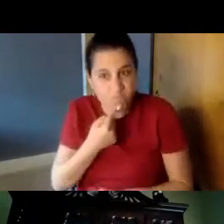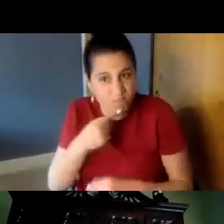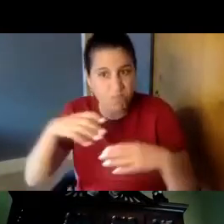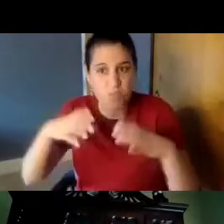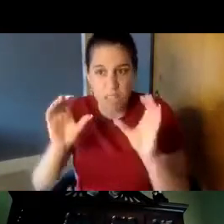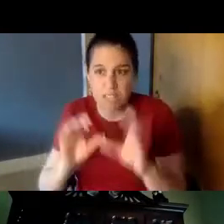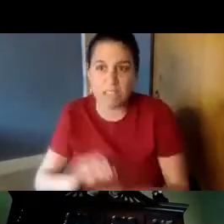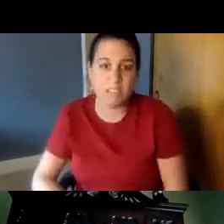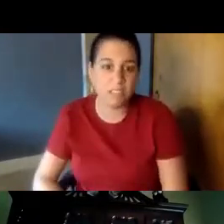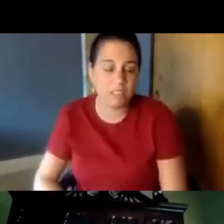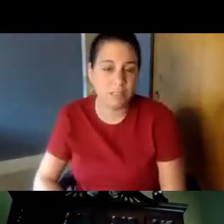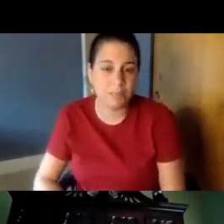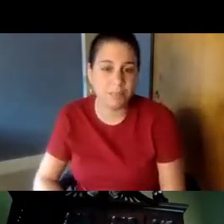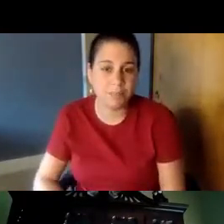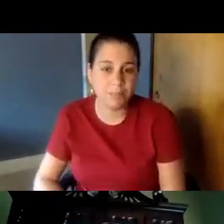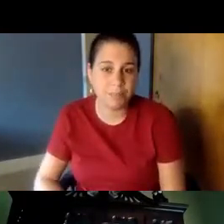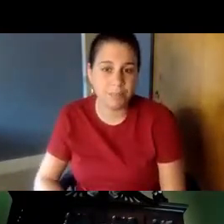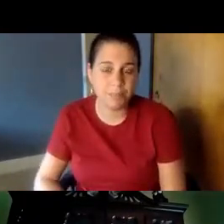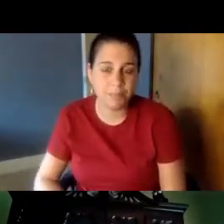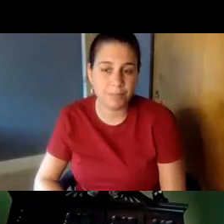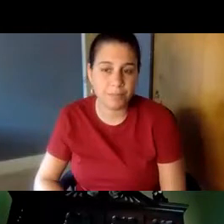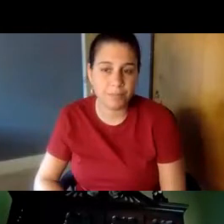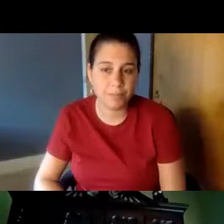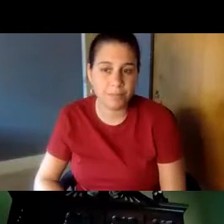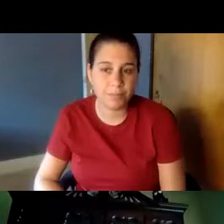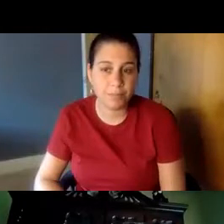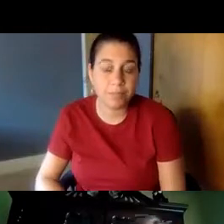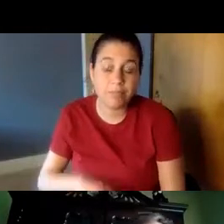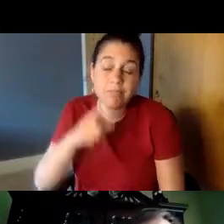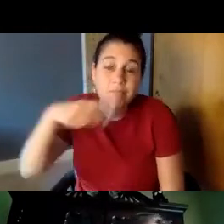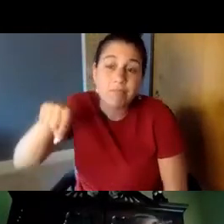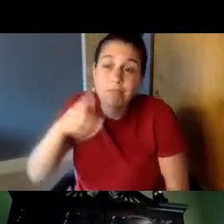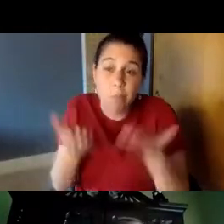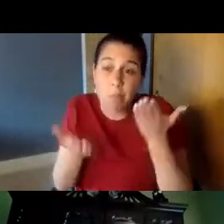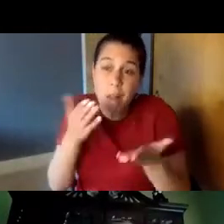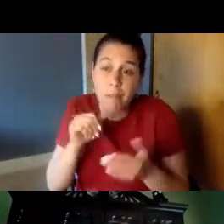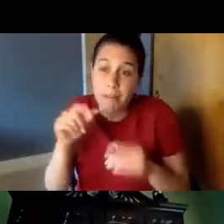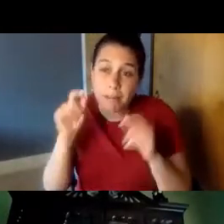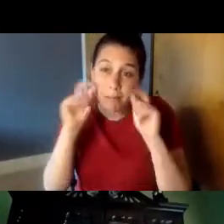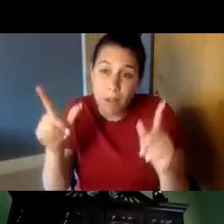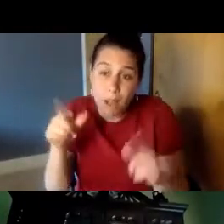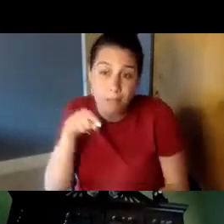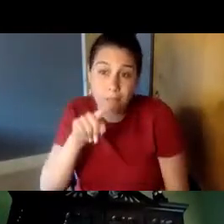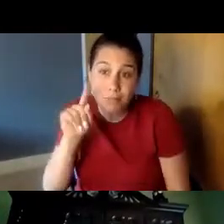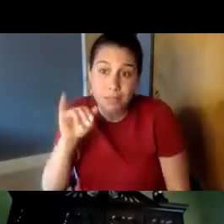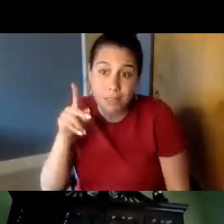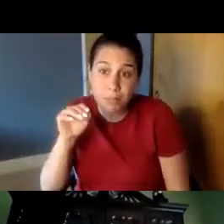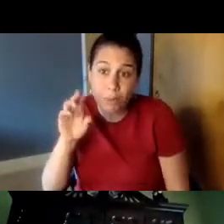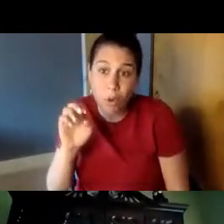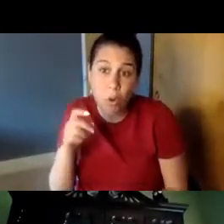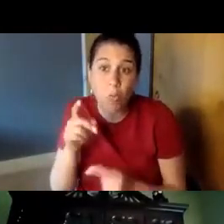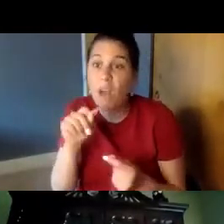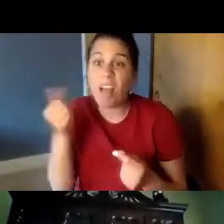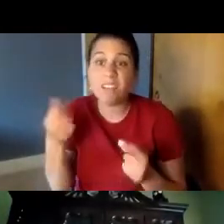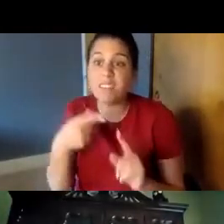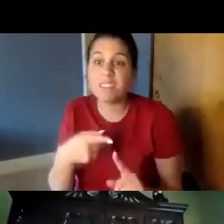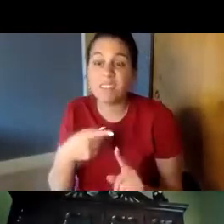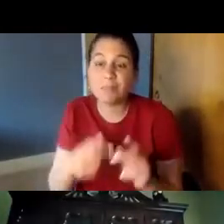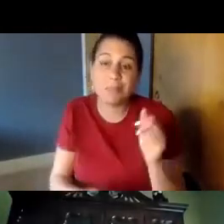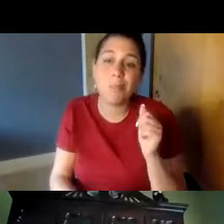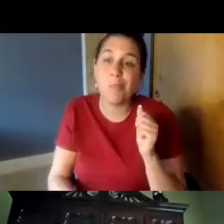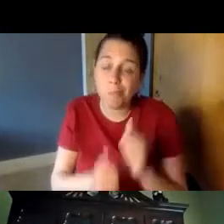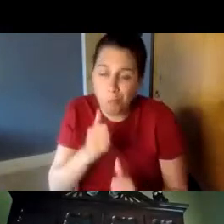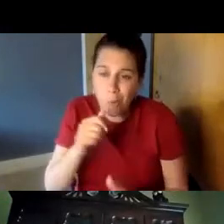crisis. It will probably come as no surprise to any of you that these zip codes also have the highest concentration of